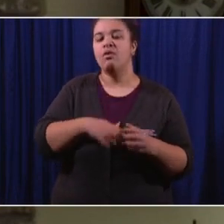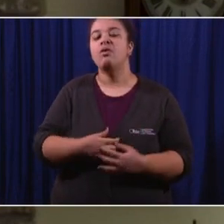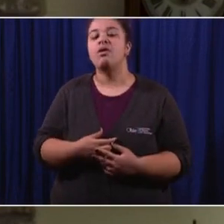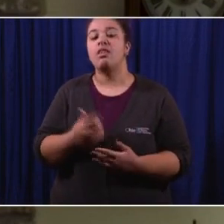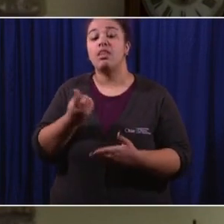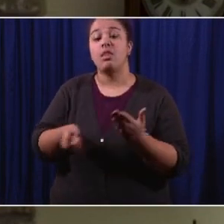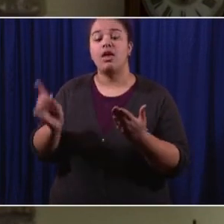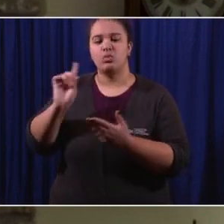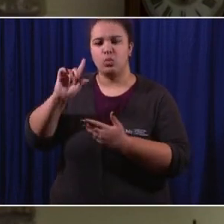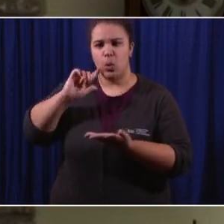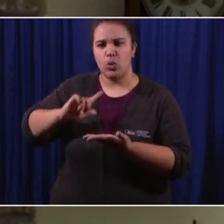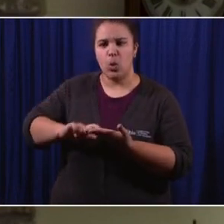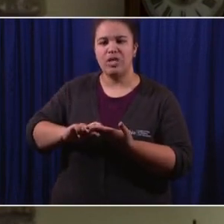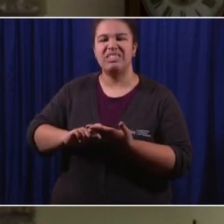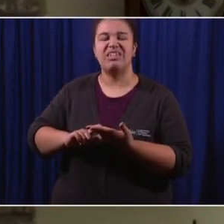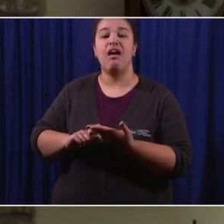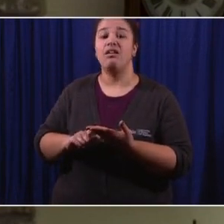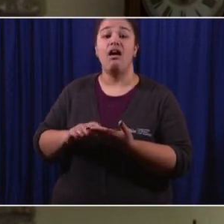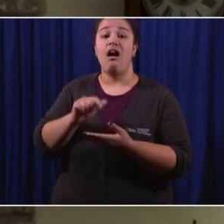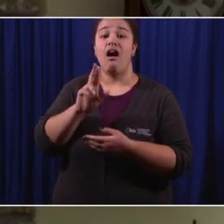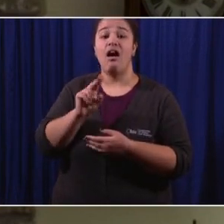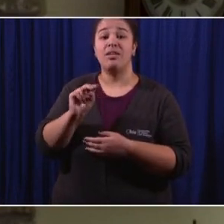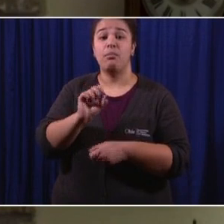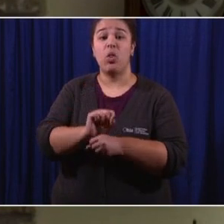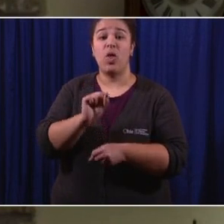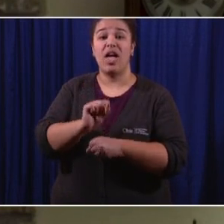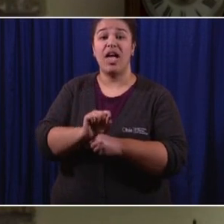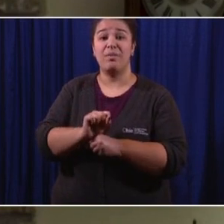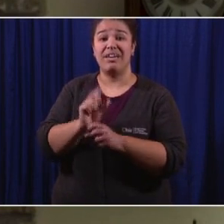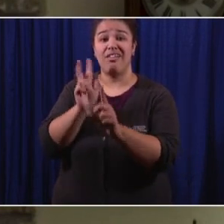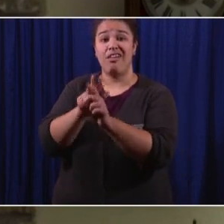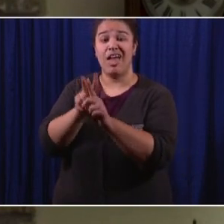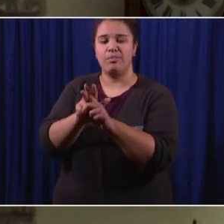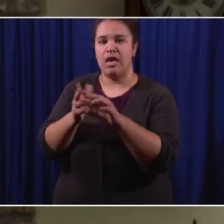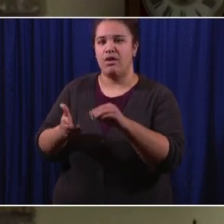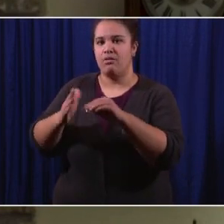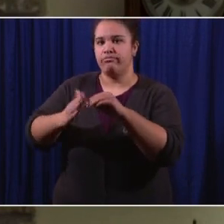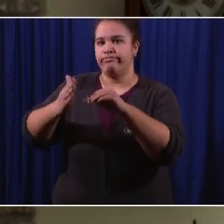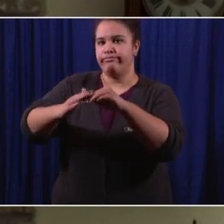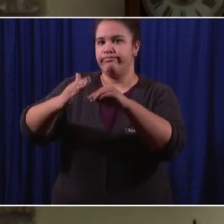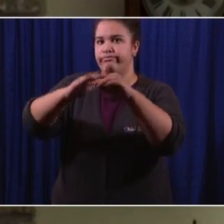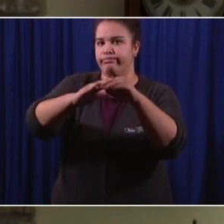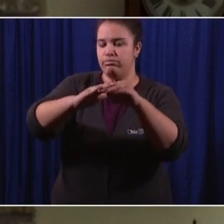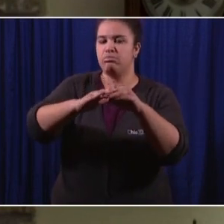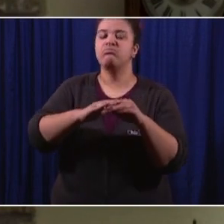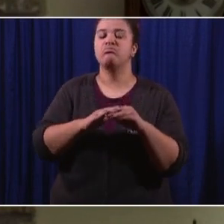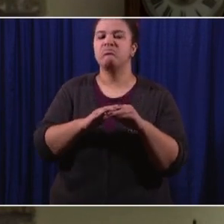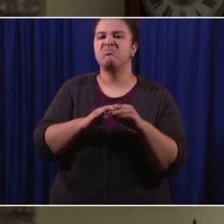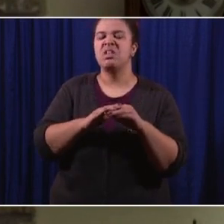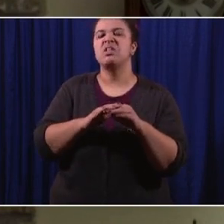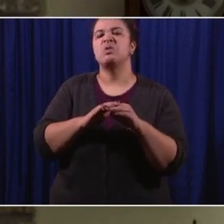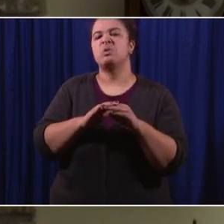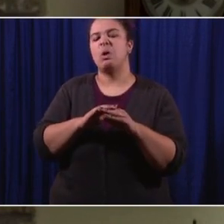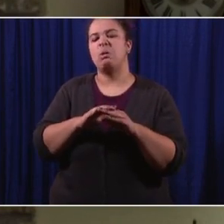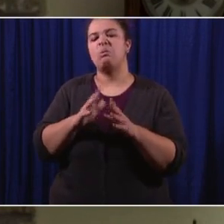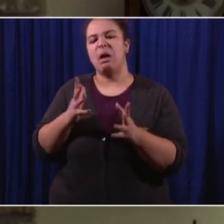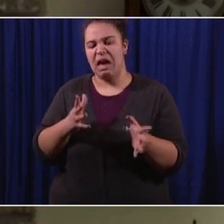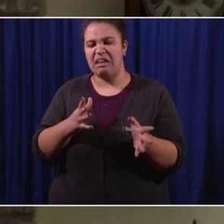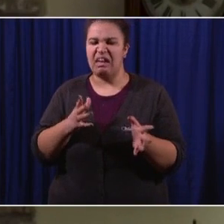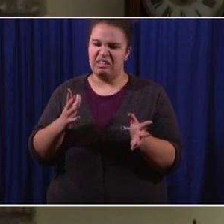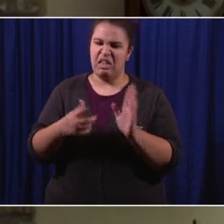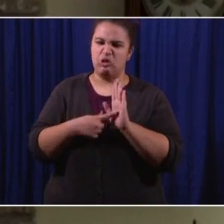compensation ticked up slightly, as did continuing claims, which are considered, I guess, a more reliable indicator of the job